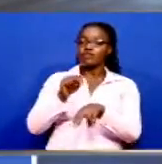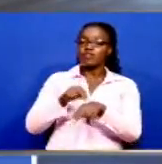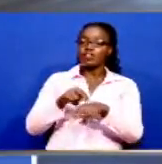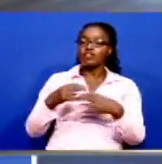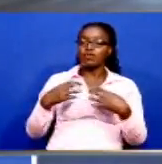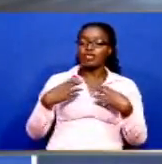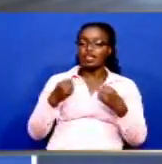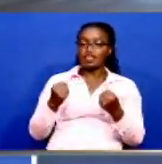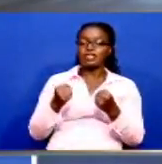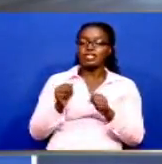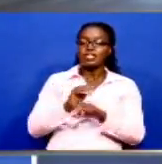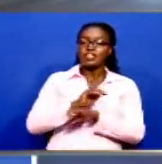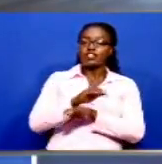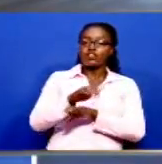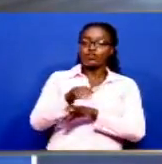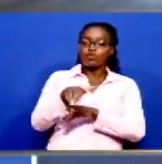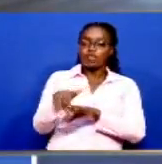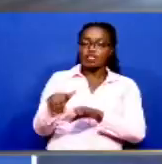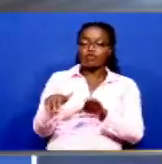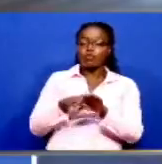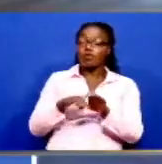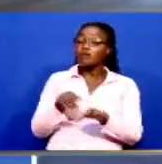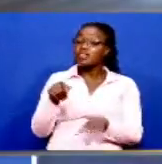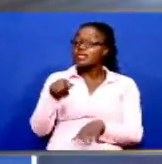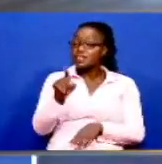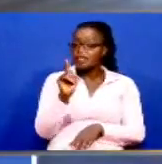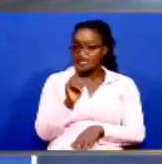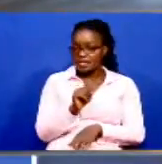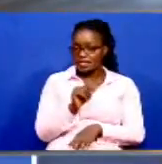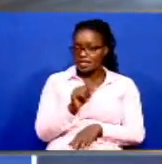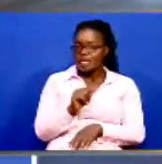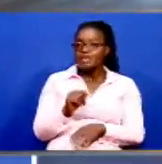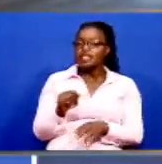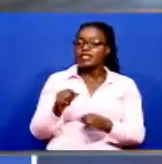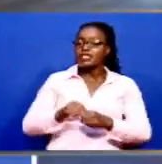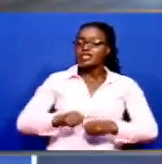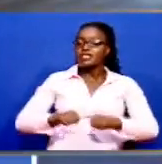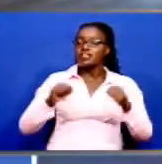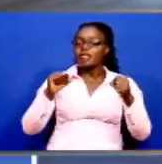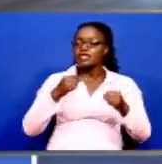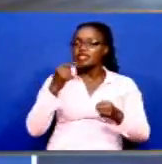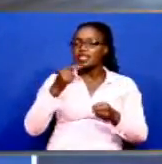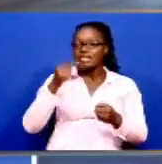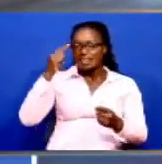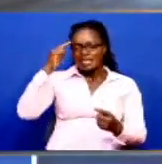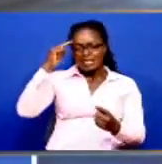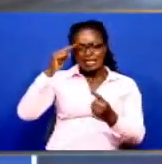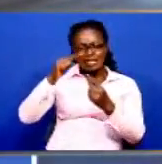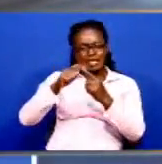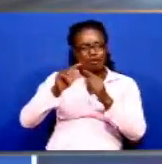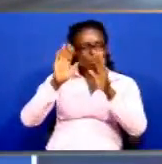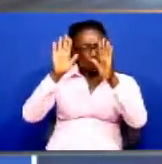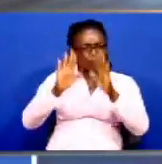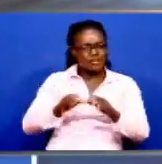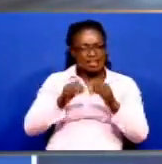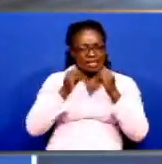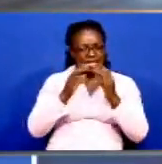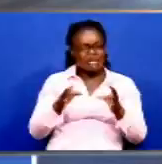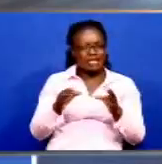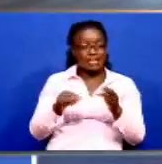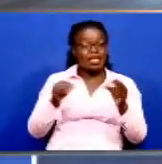Insurance Fund cover for its members. Union's Chair Samuel Okoro says the move was unreasonable and its members